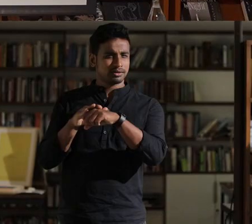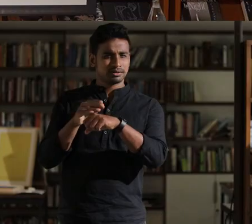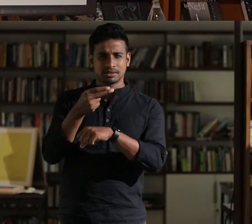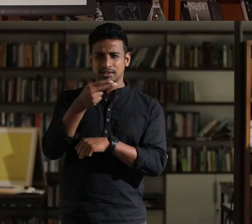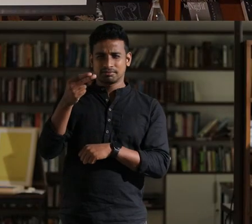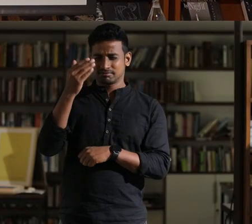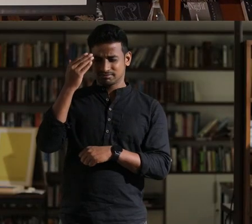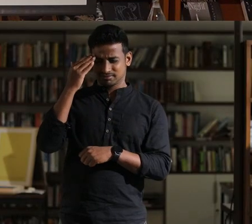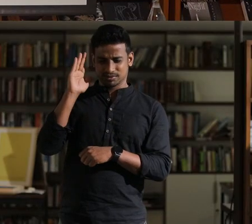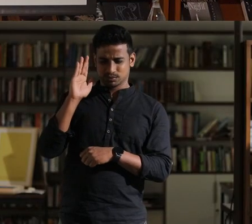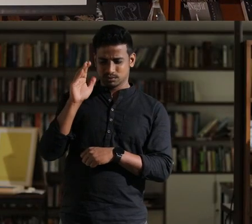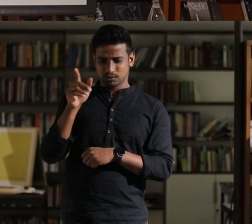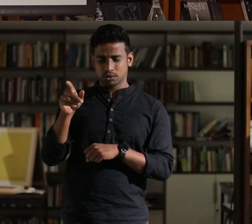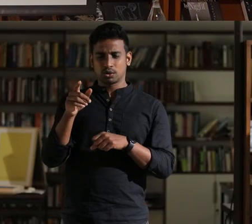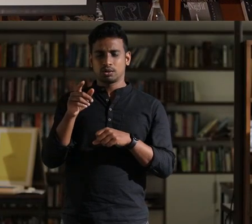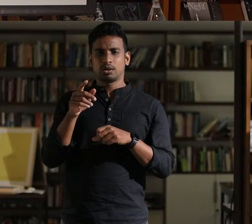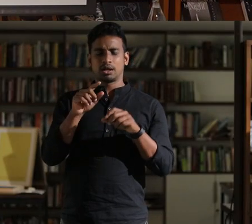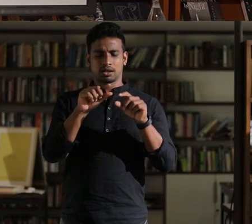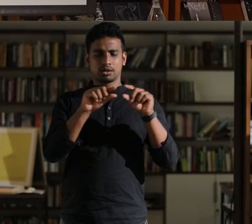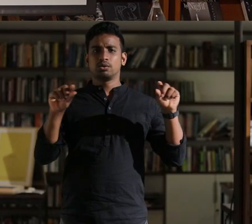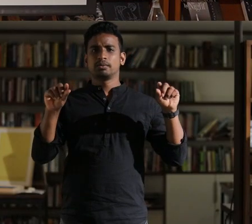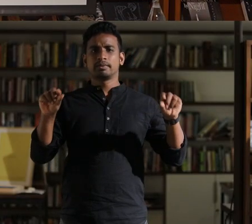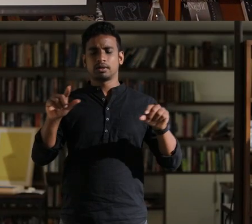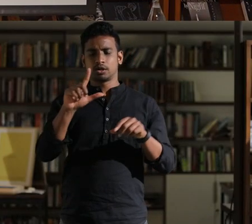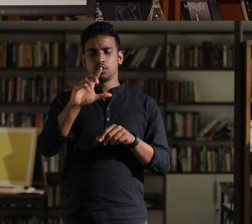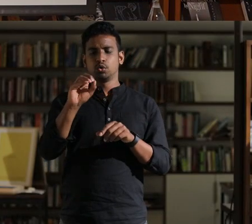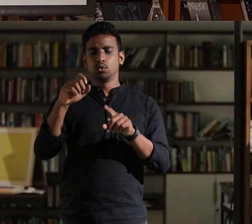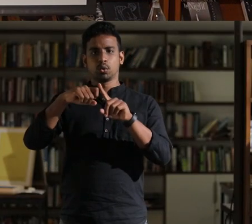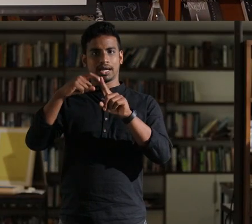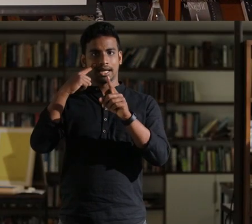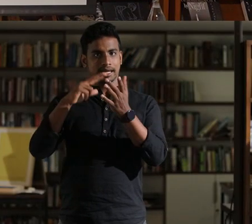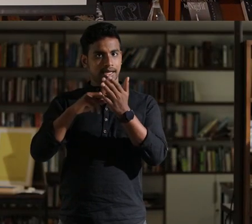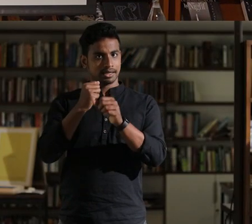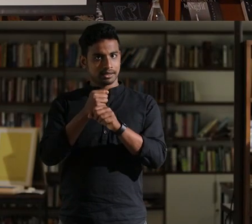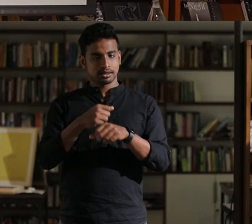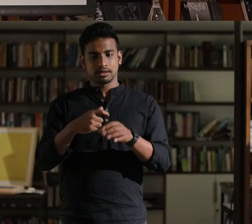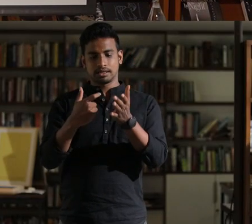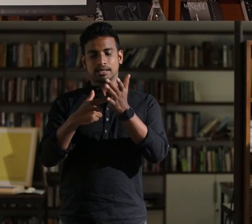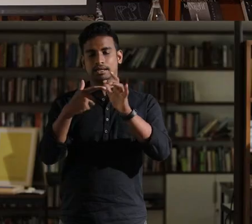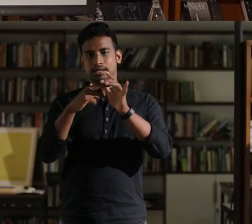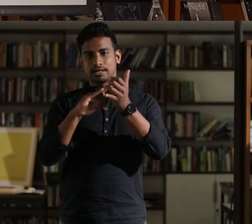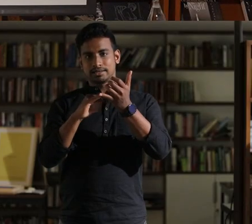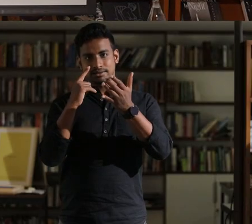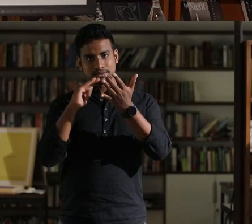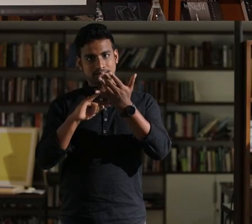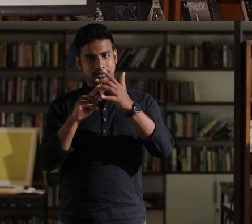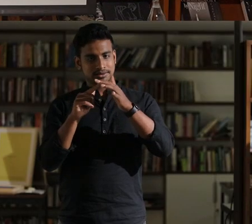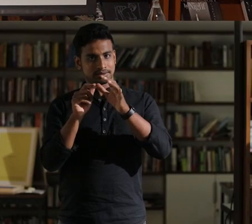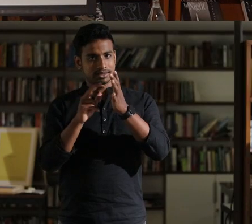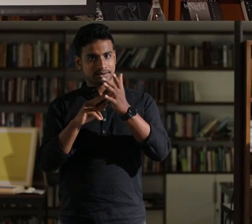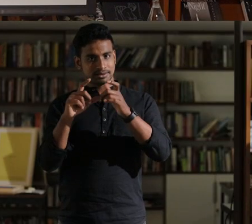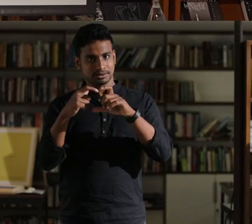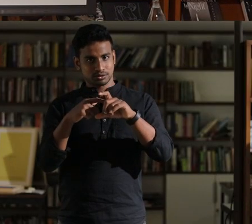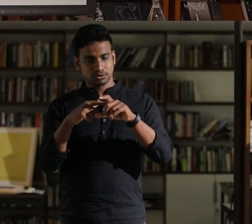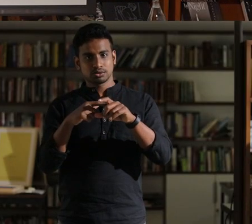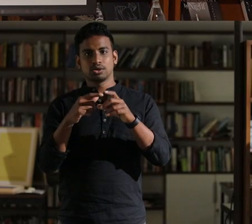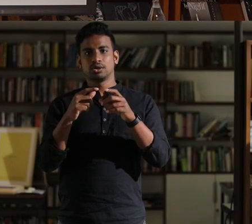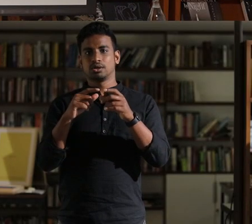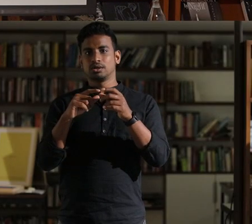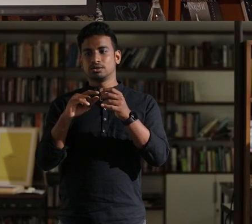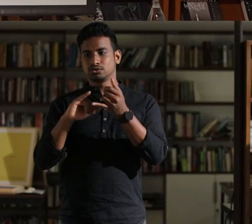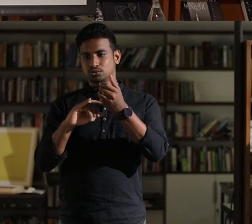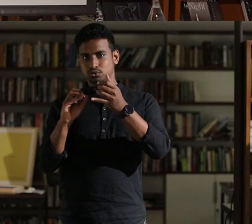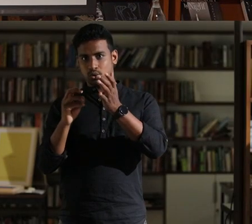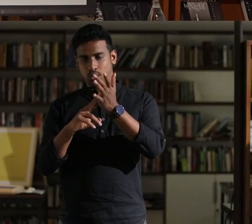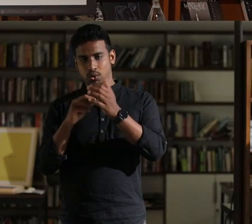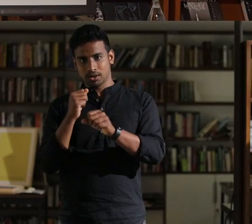looking at resistance songs in central India from the mid-80s to 2005 or something like that, about 30